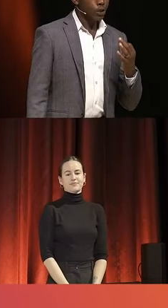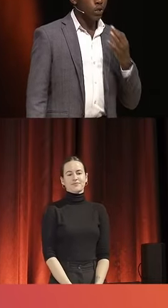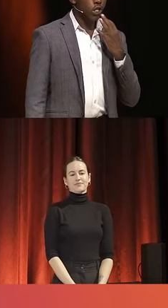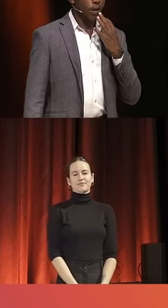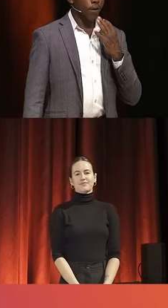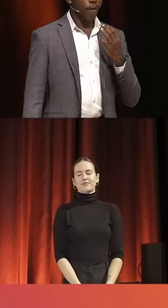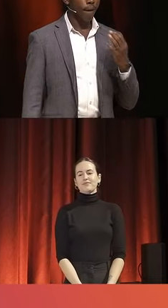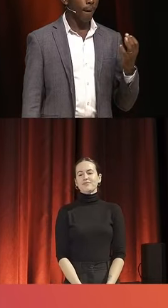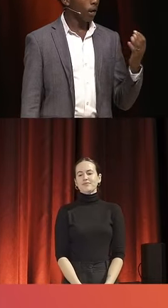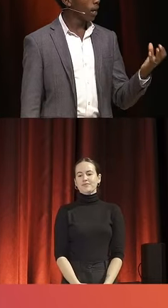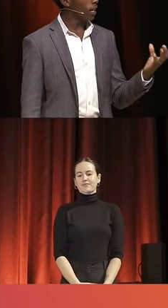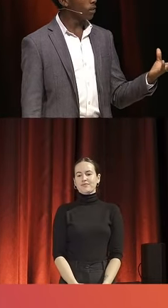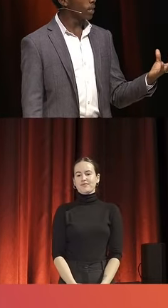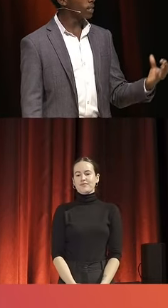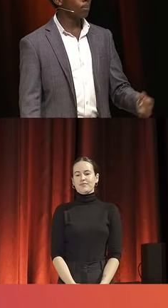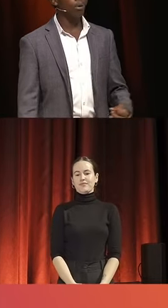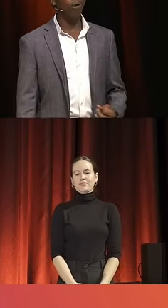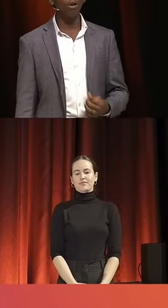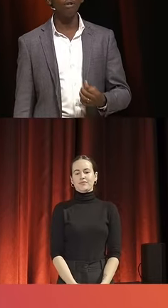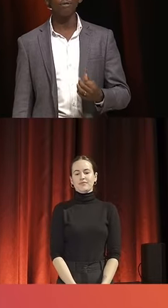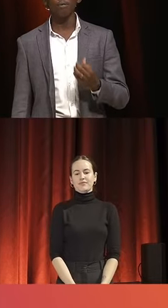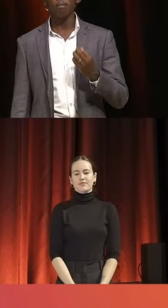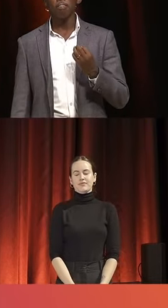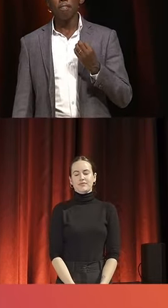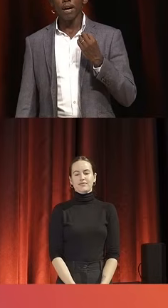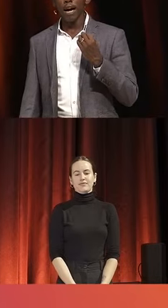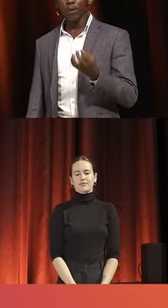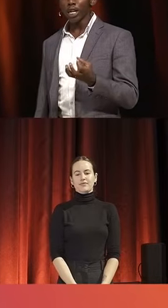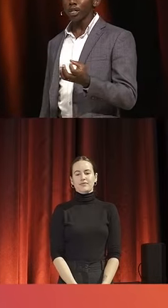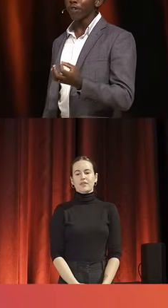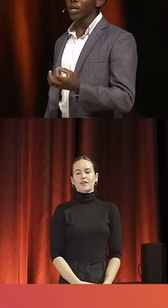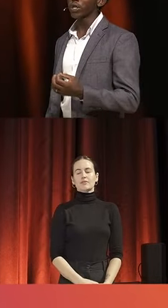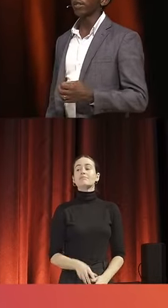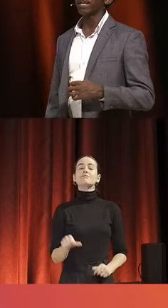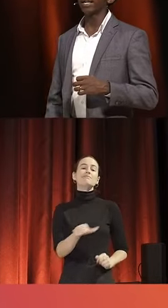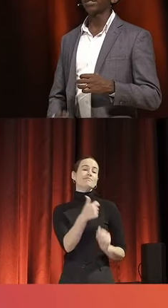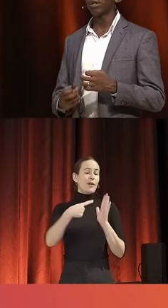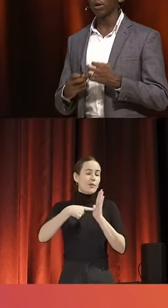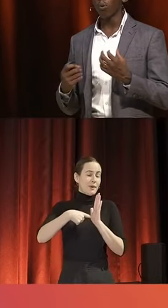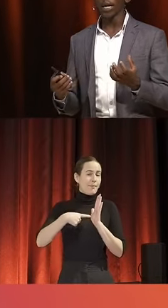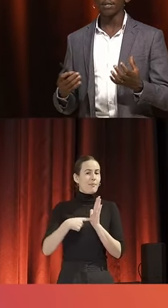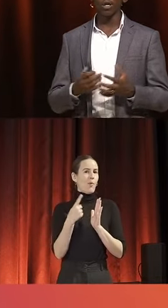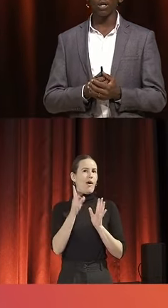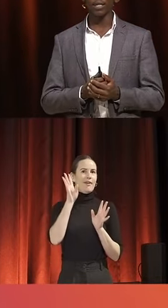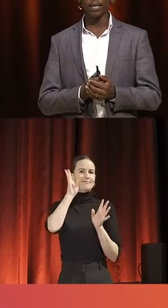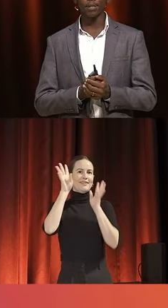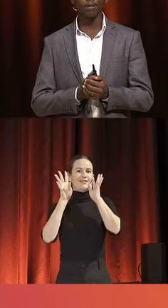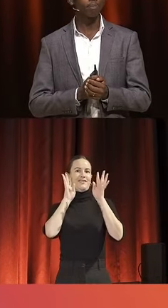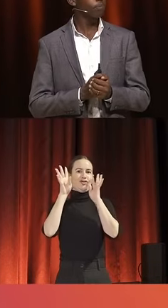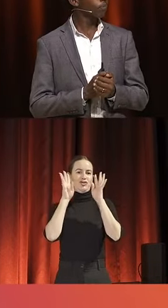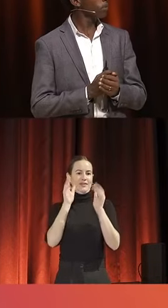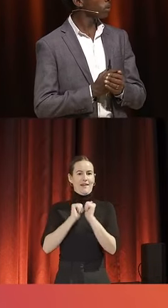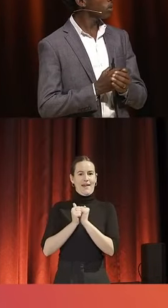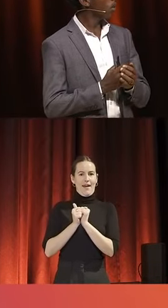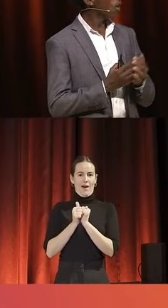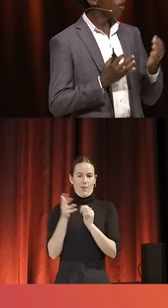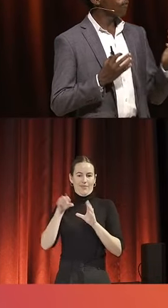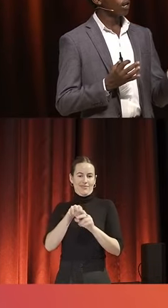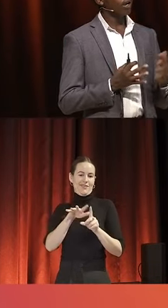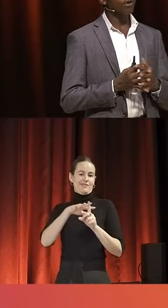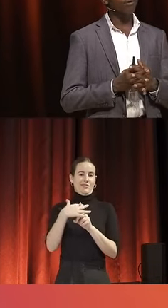I wanted to share another example of a great innovation that works in context.